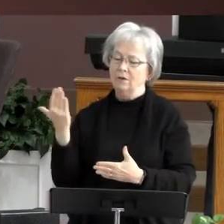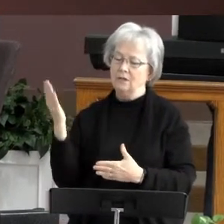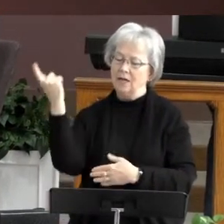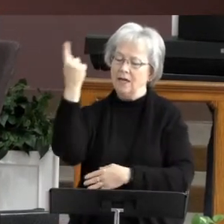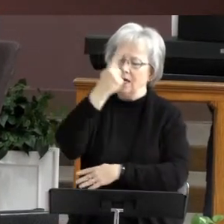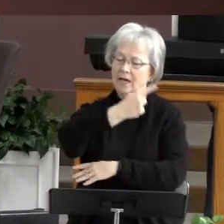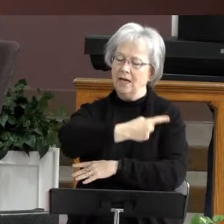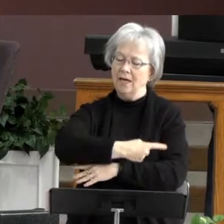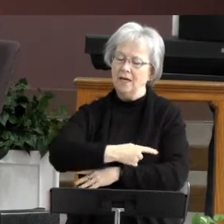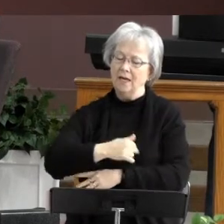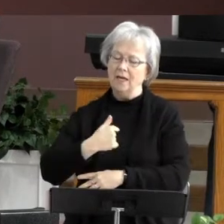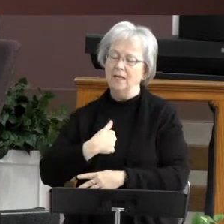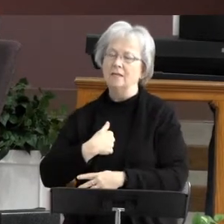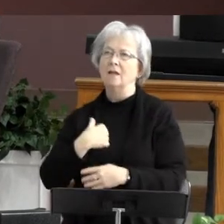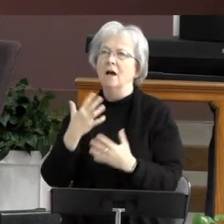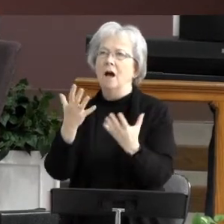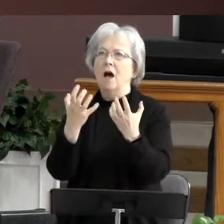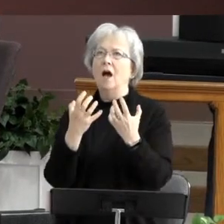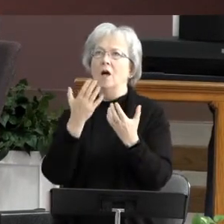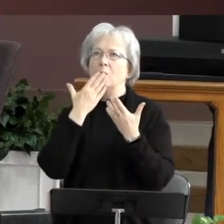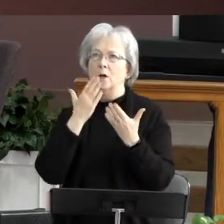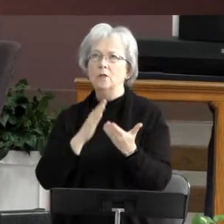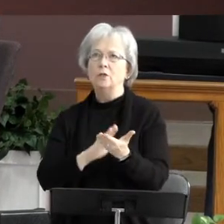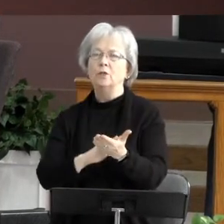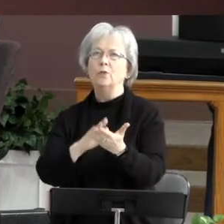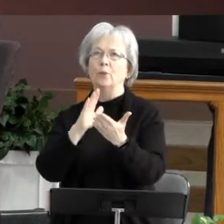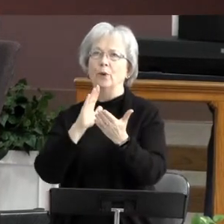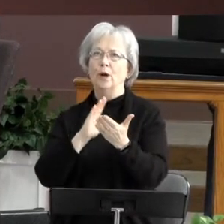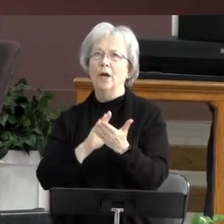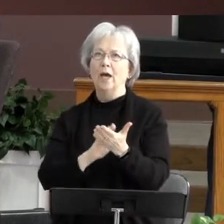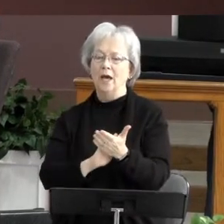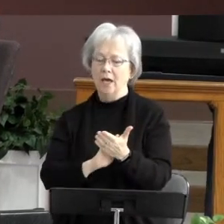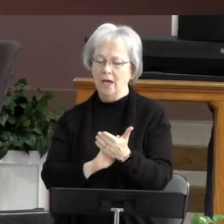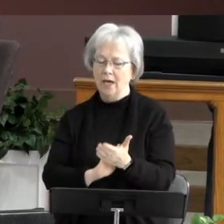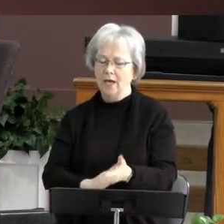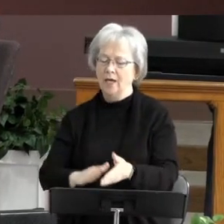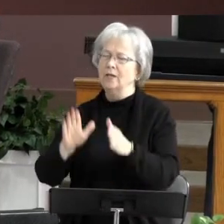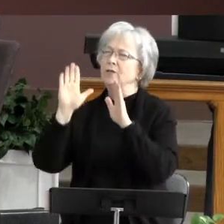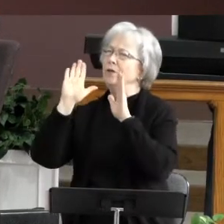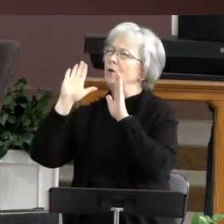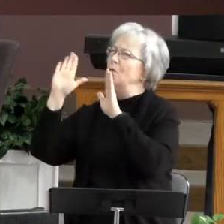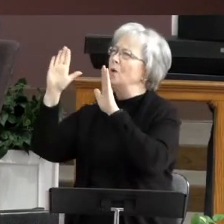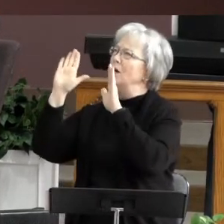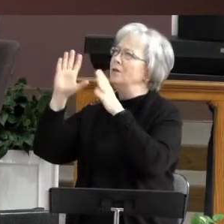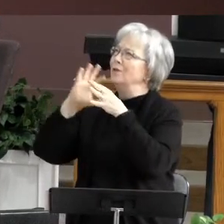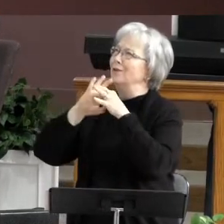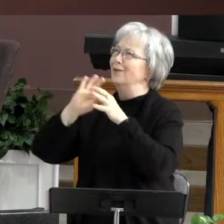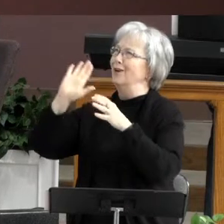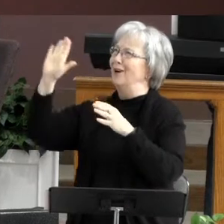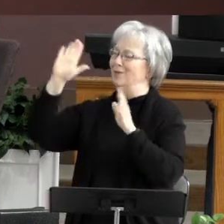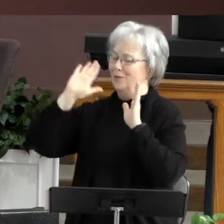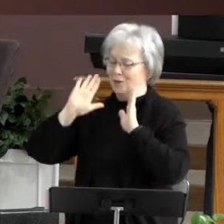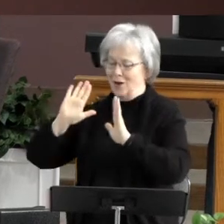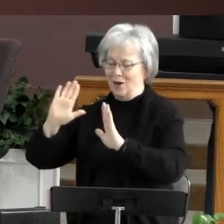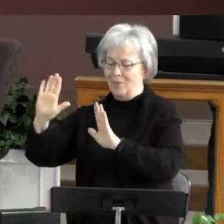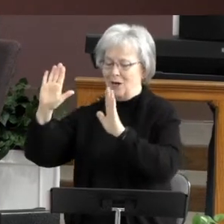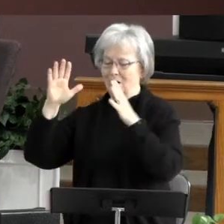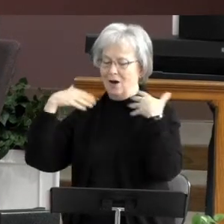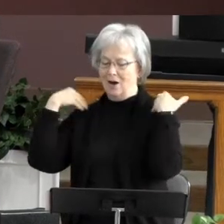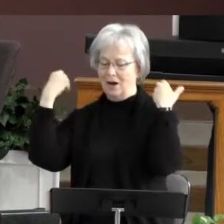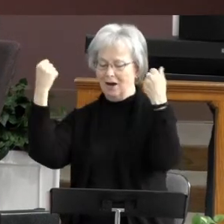My days I want to praise the wonders of your